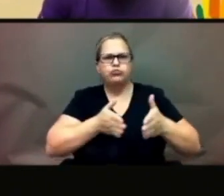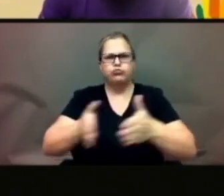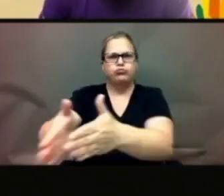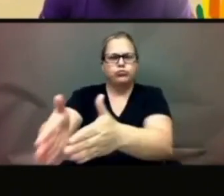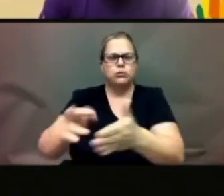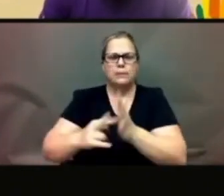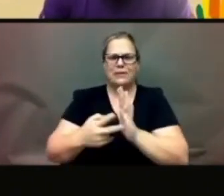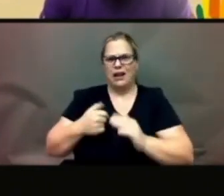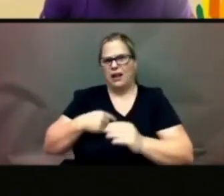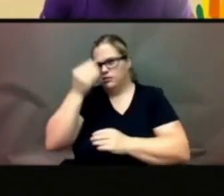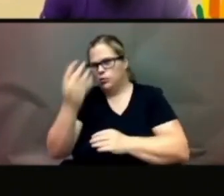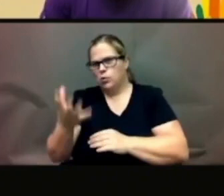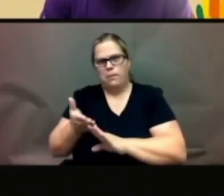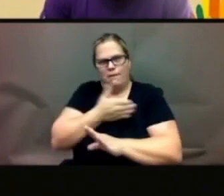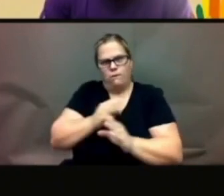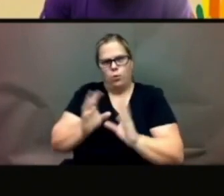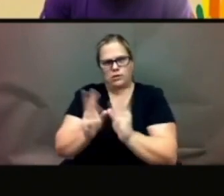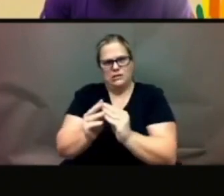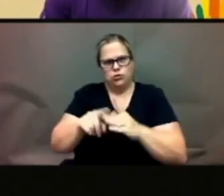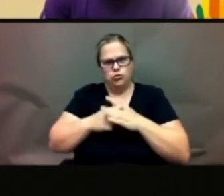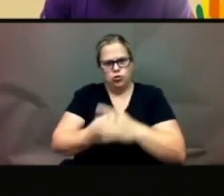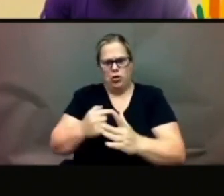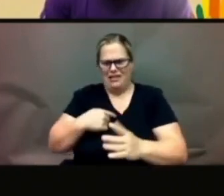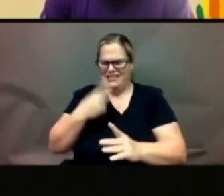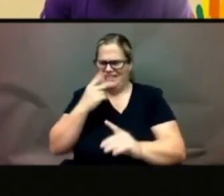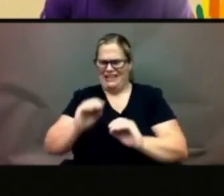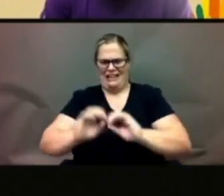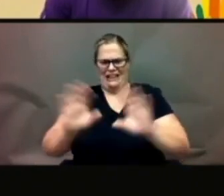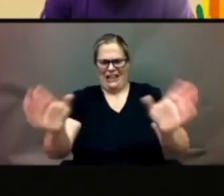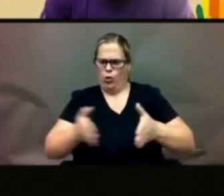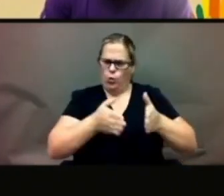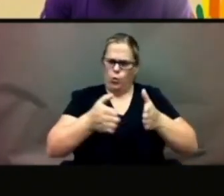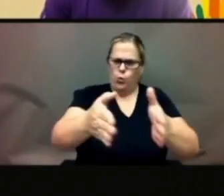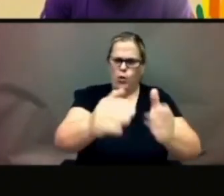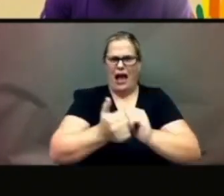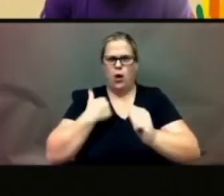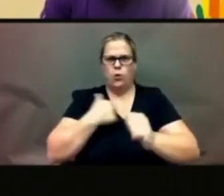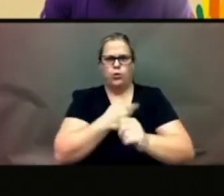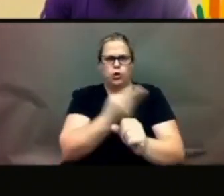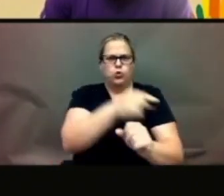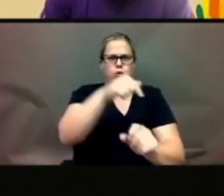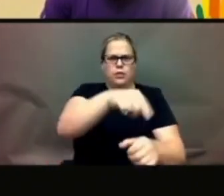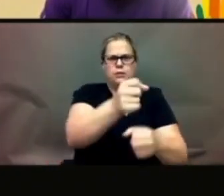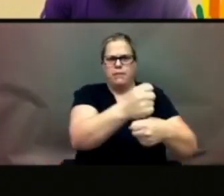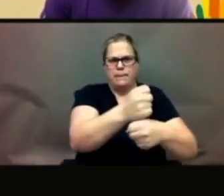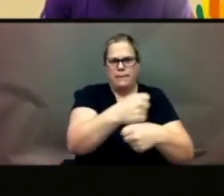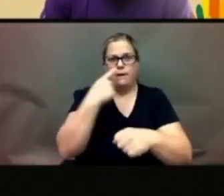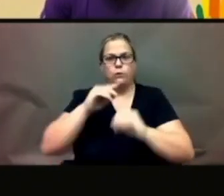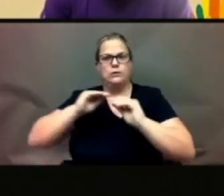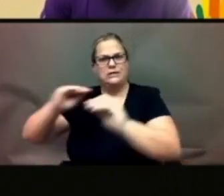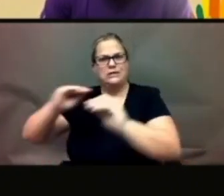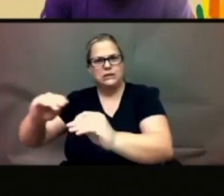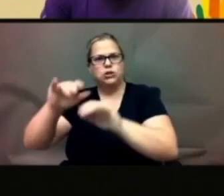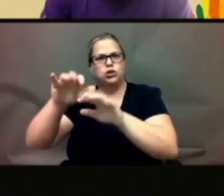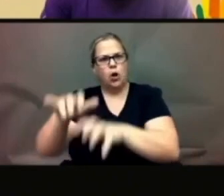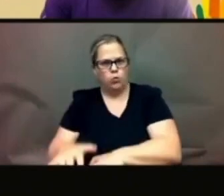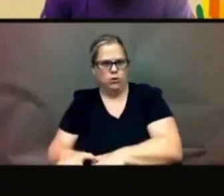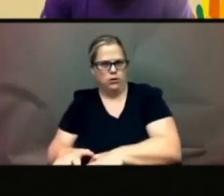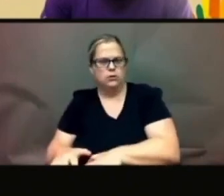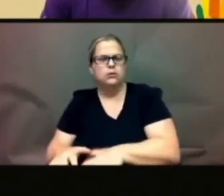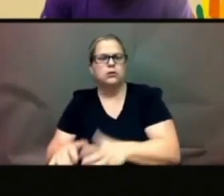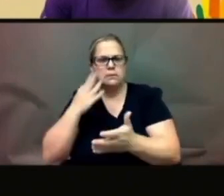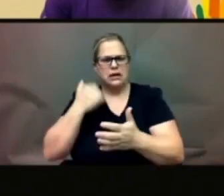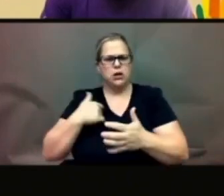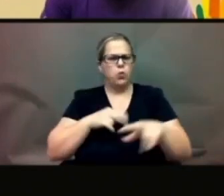session, I'm really seeing a clear pathway now and how we can use Makey Makey to teach coding, because we can look at the apps